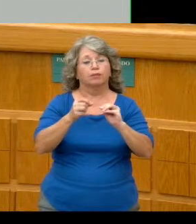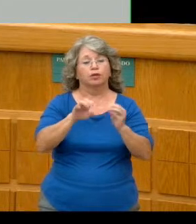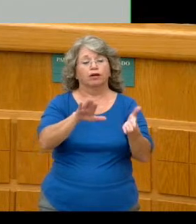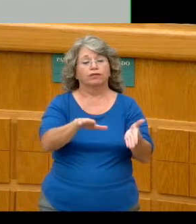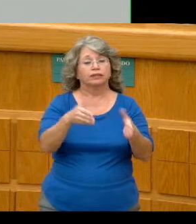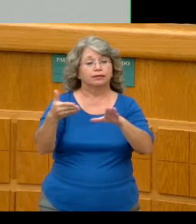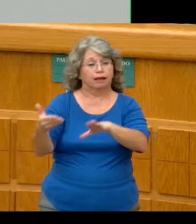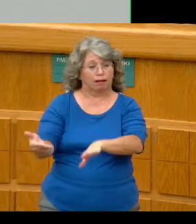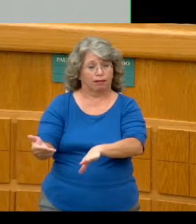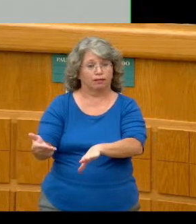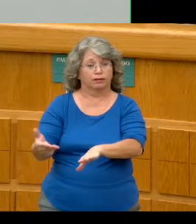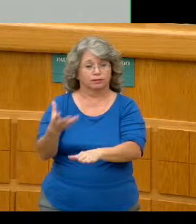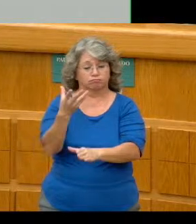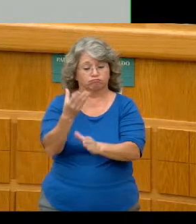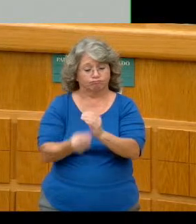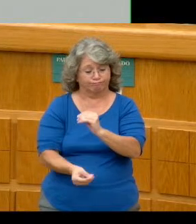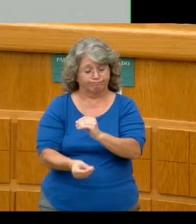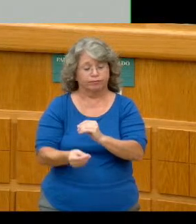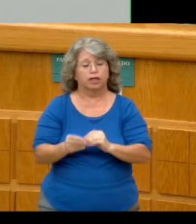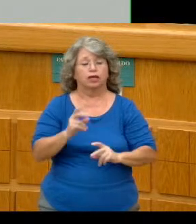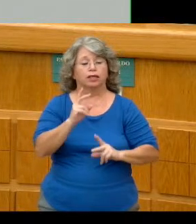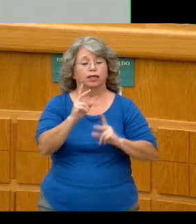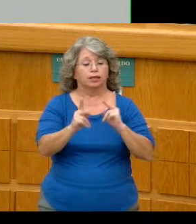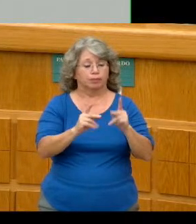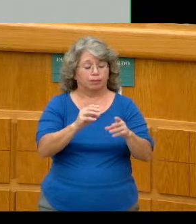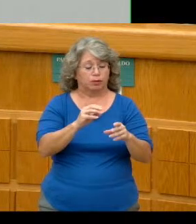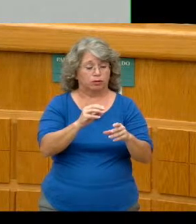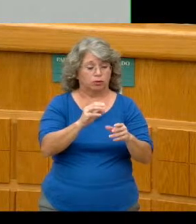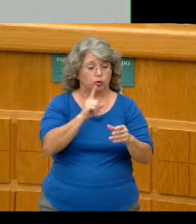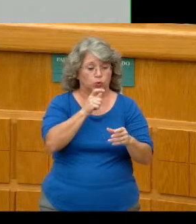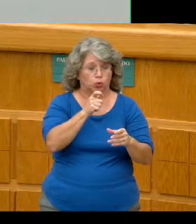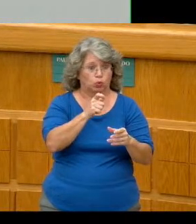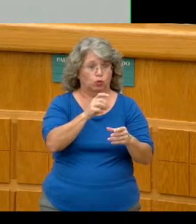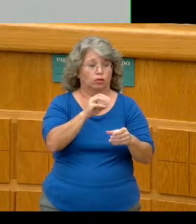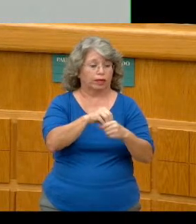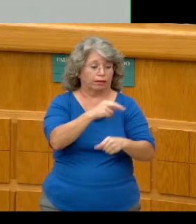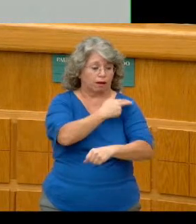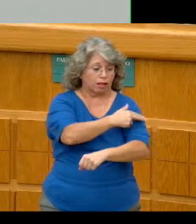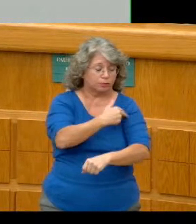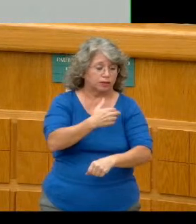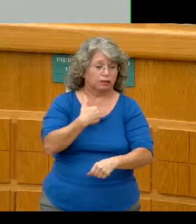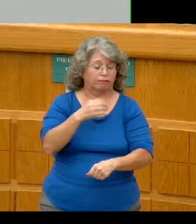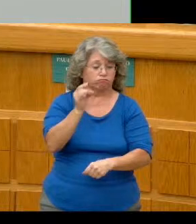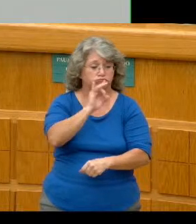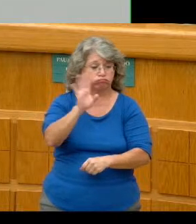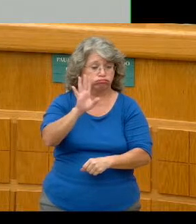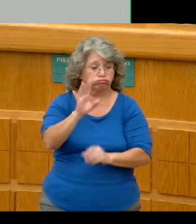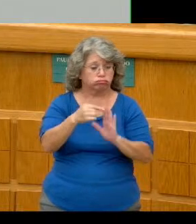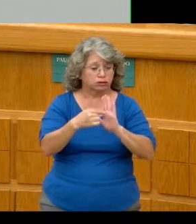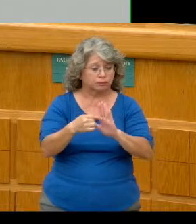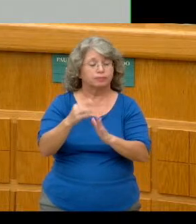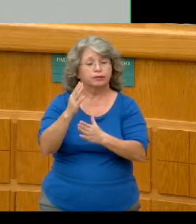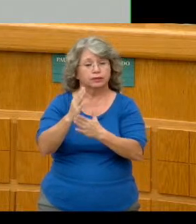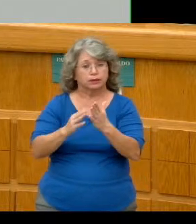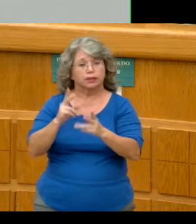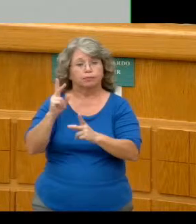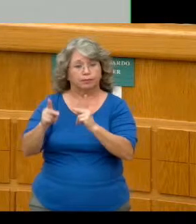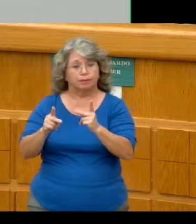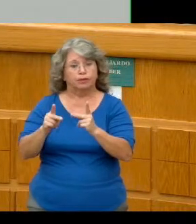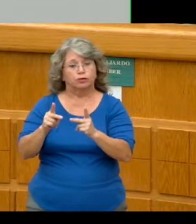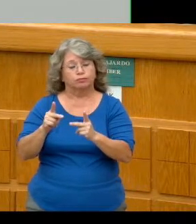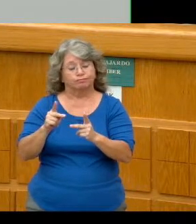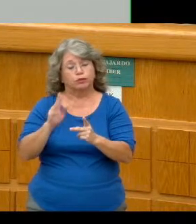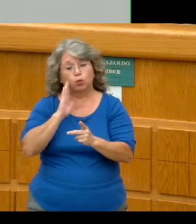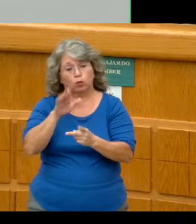virus, for those that get hospitalized and maybe have really severe symptoms, some people die. And right now, we're right around the middle